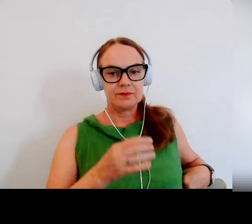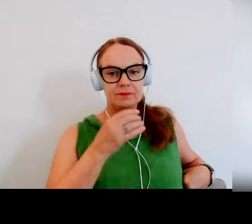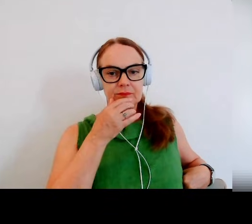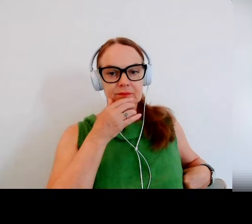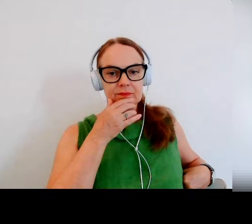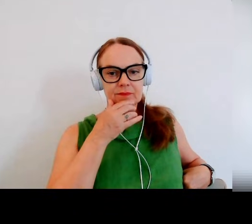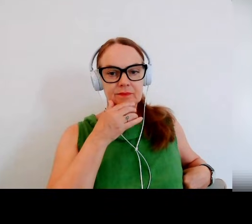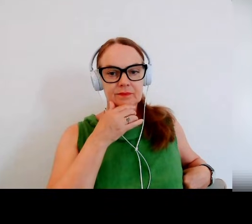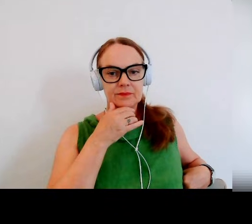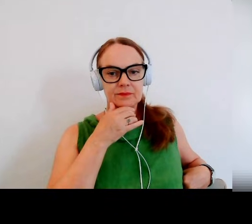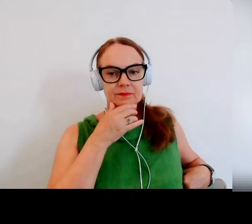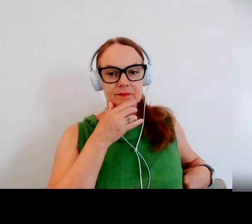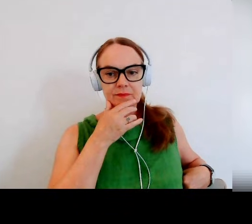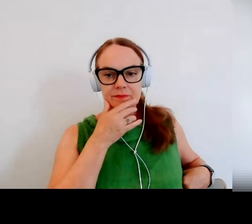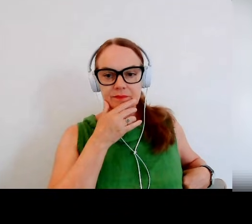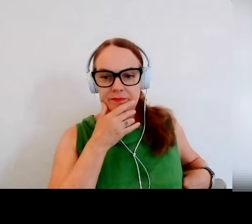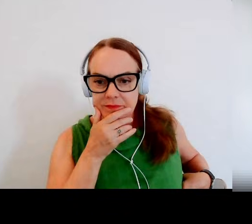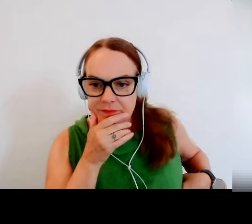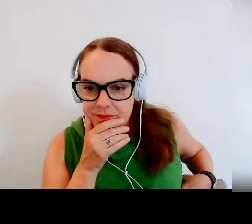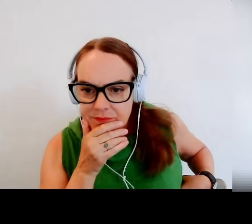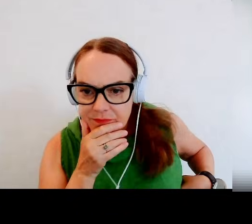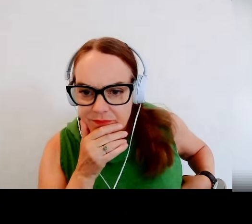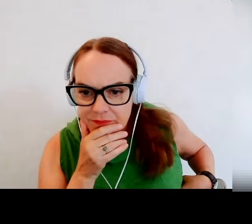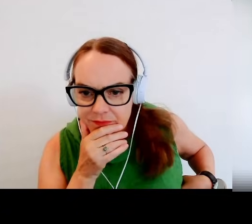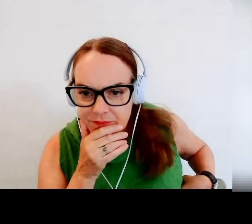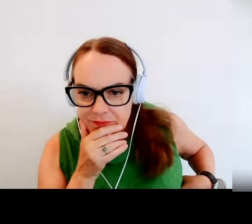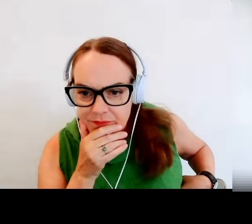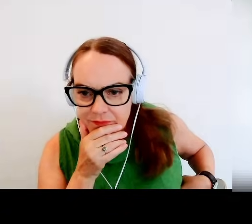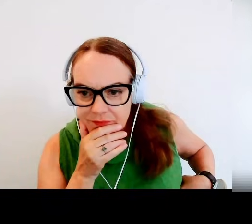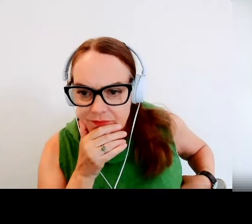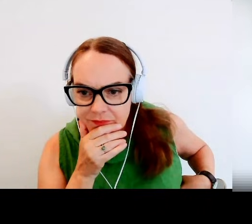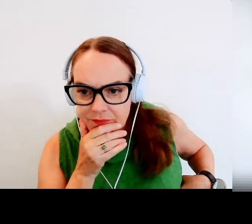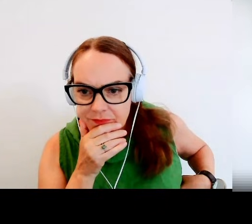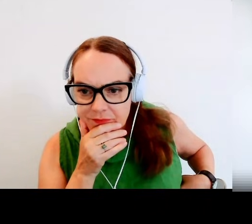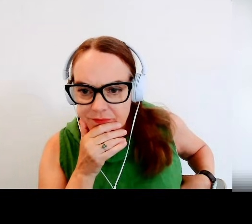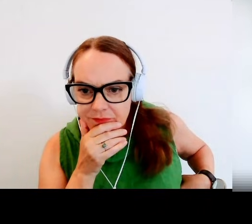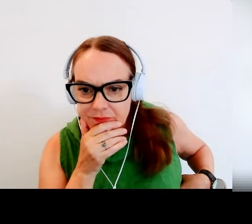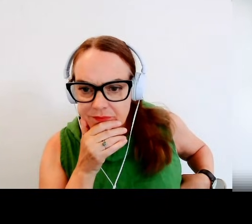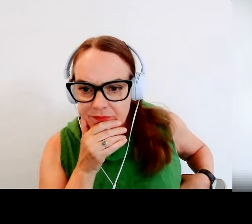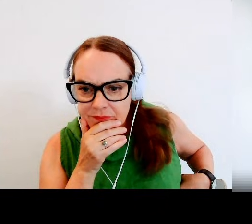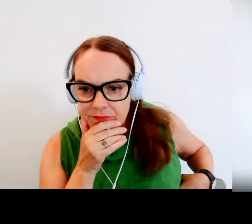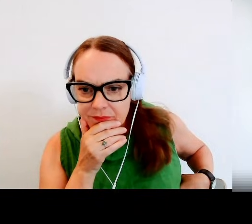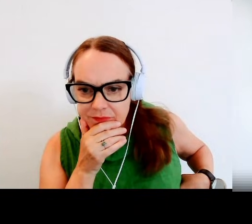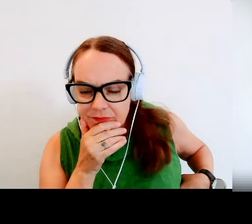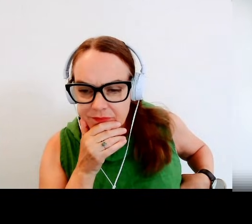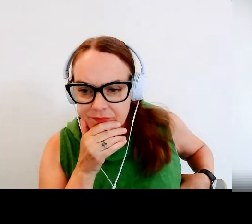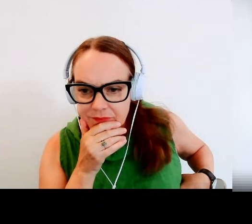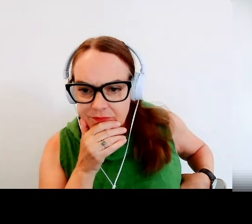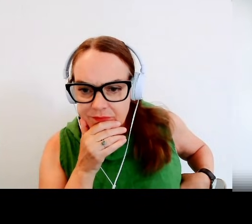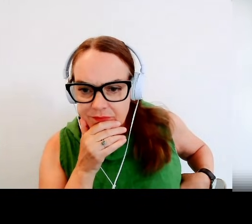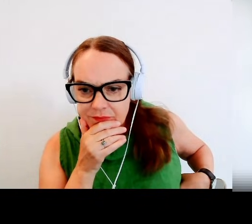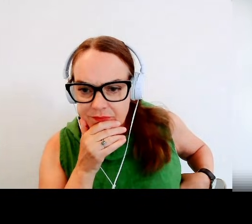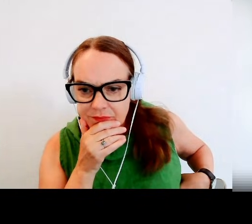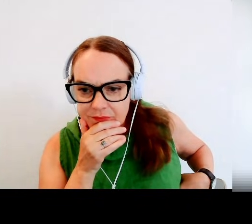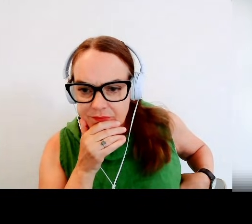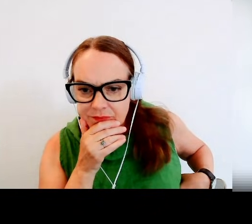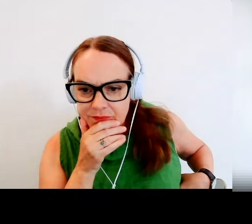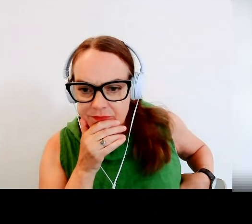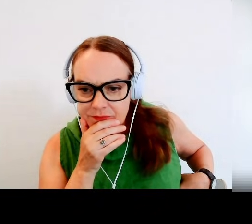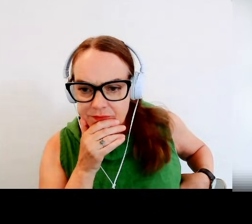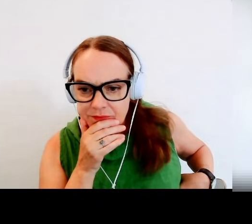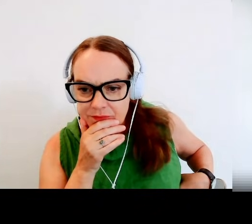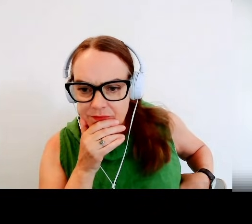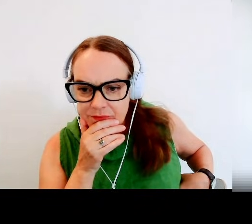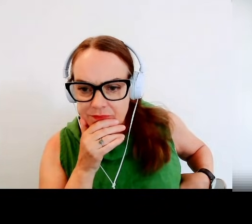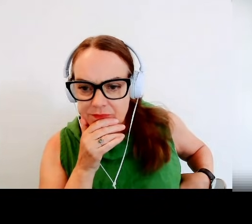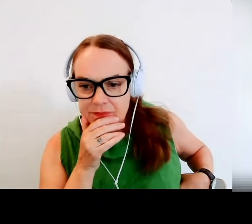people with intellectual disability also have to access information in very accessible formats that were stipulated.